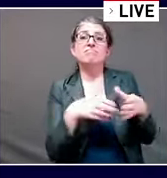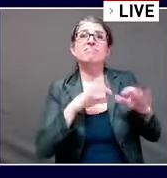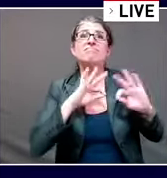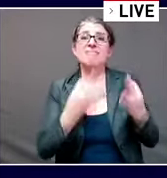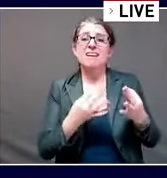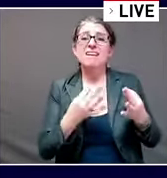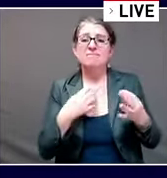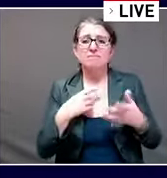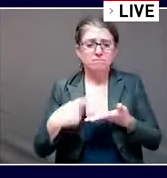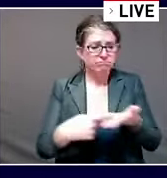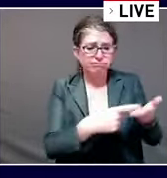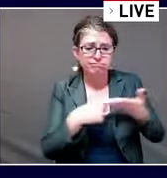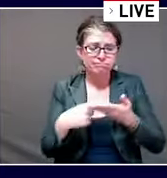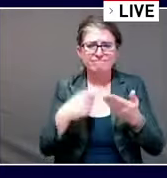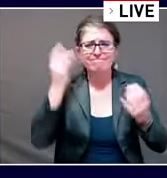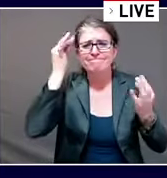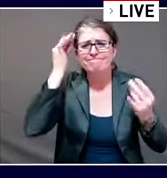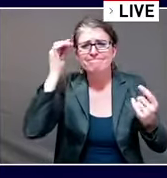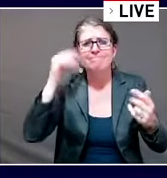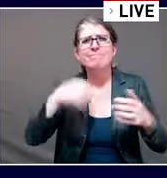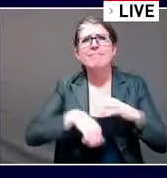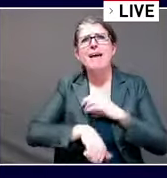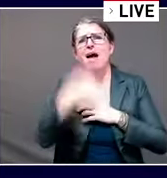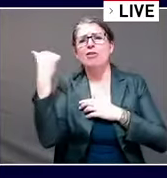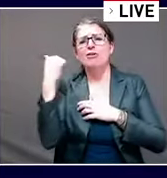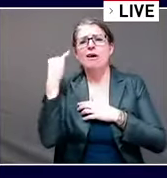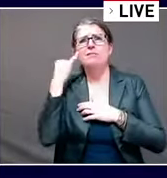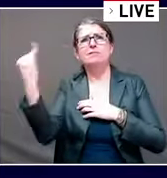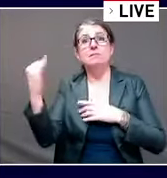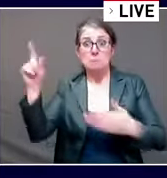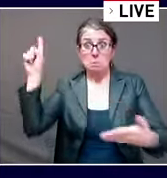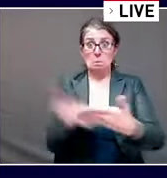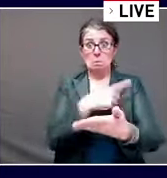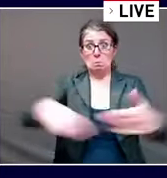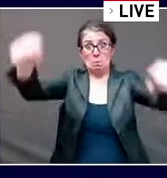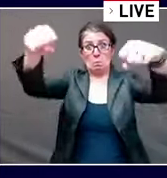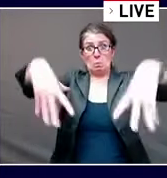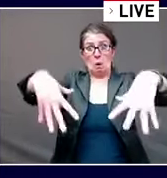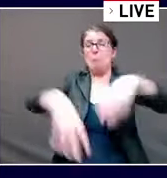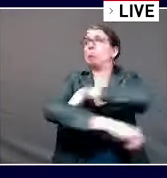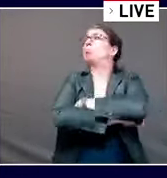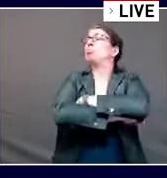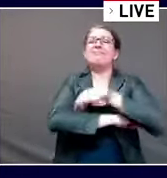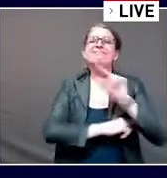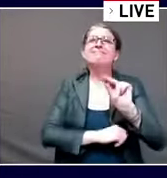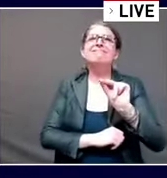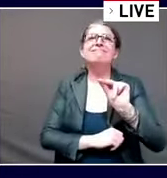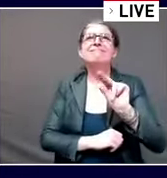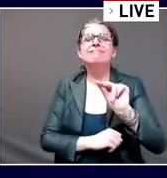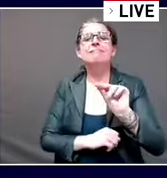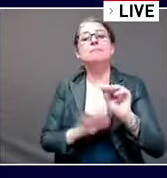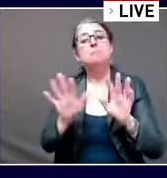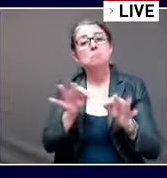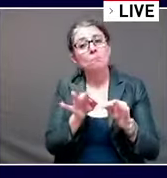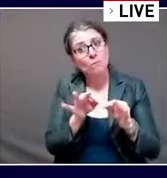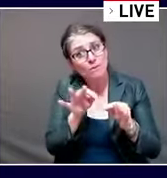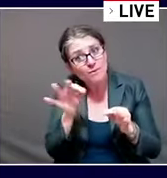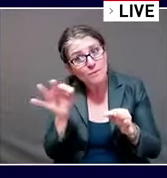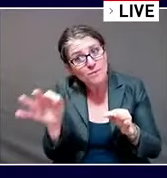it in terms of canceling activities, but just postponing activities. And so it's possible that some of